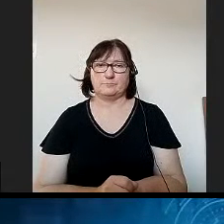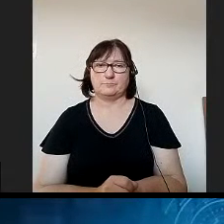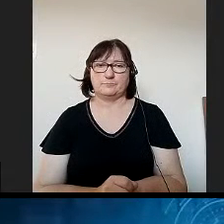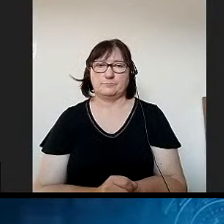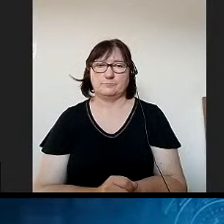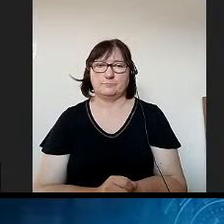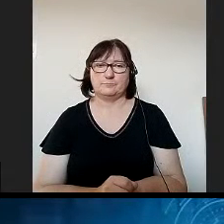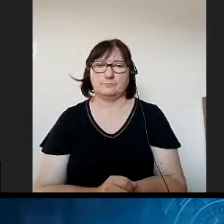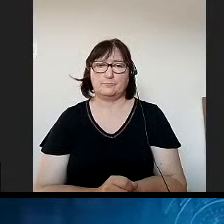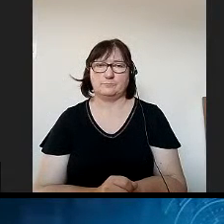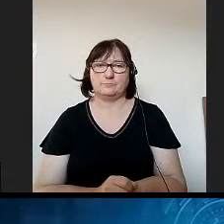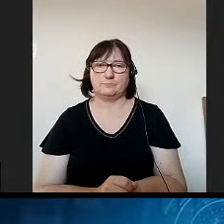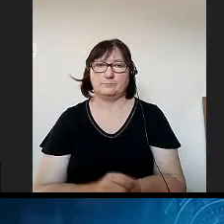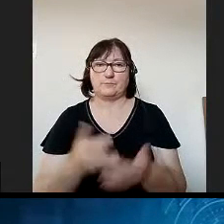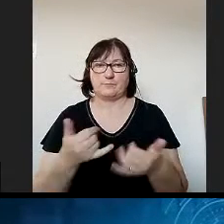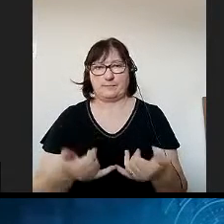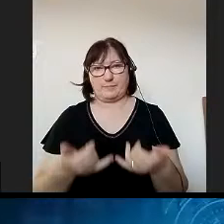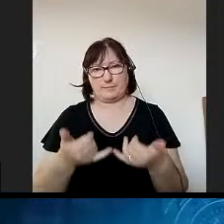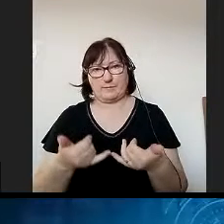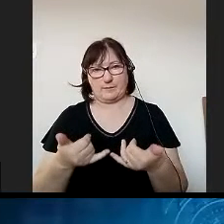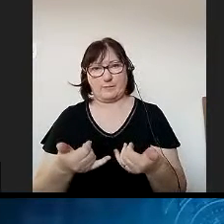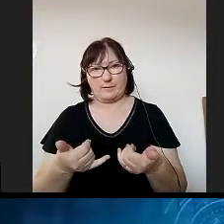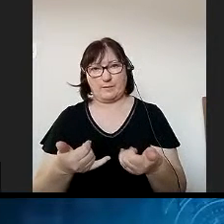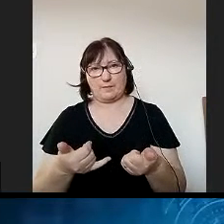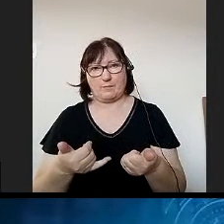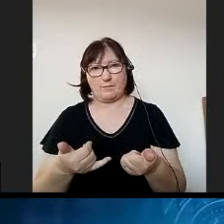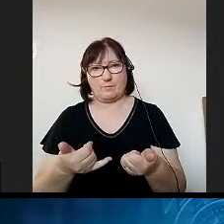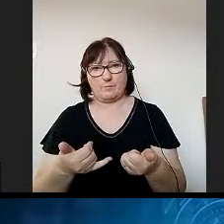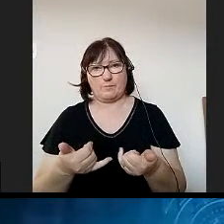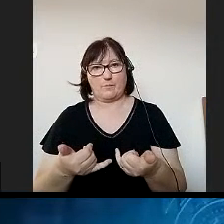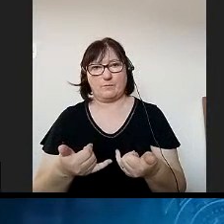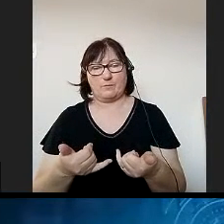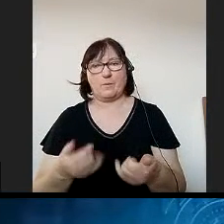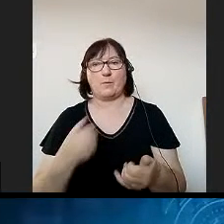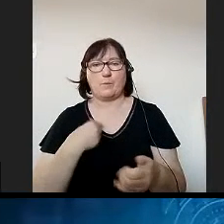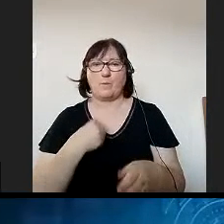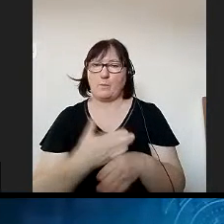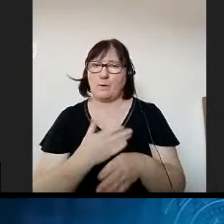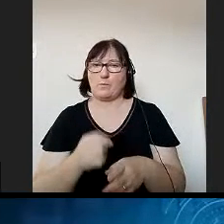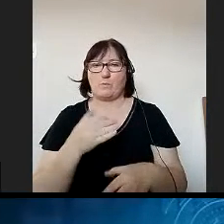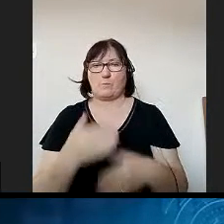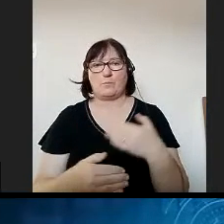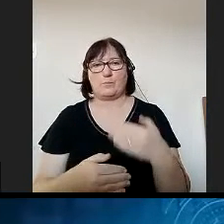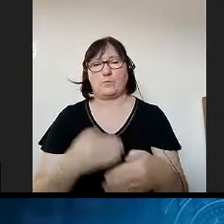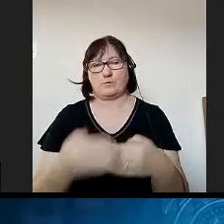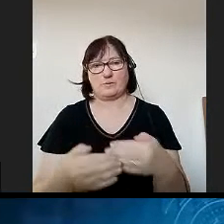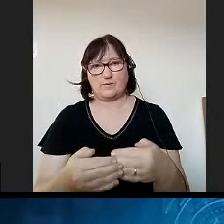We are currently working on processes, as you have mentioned earlier, the legislation,